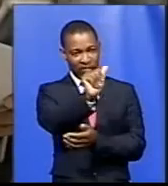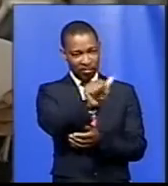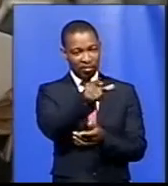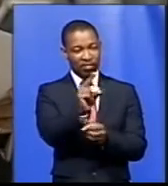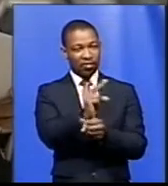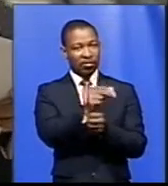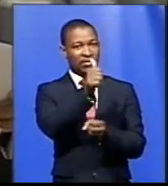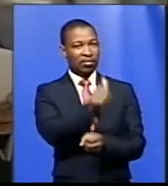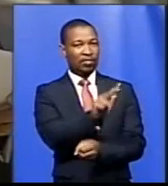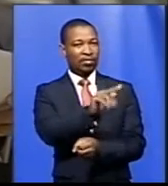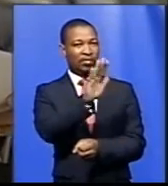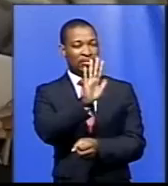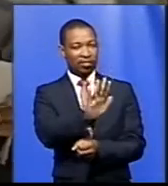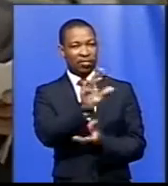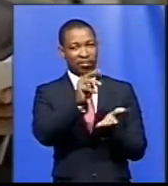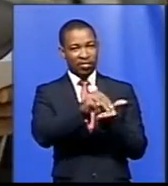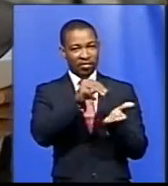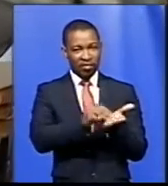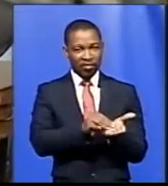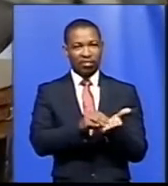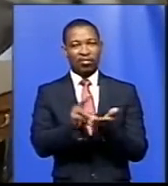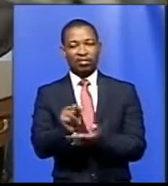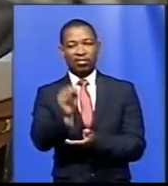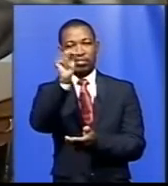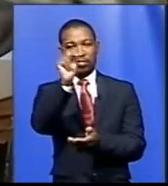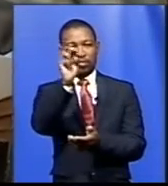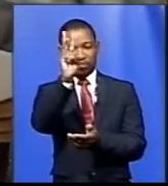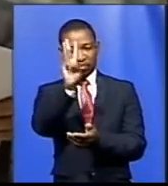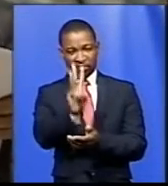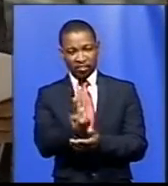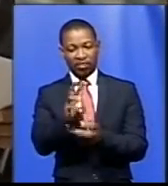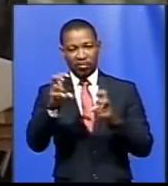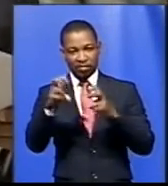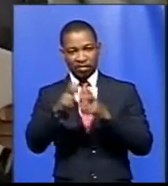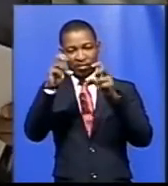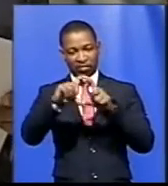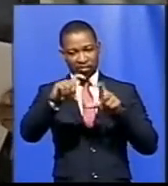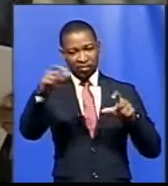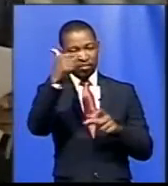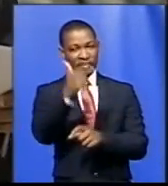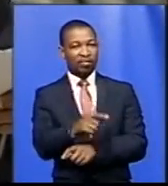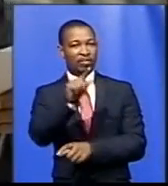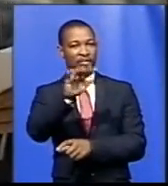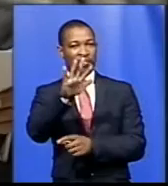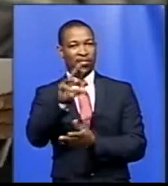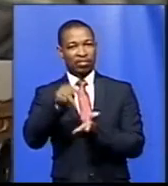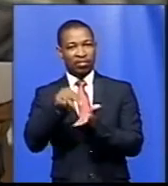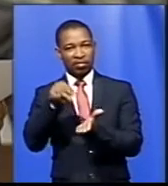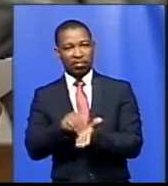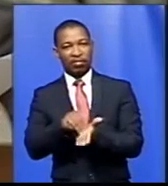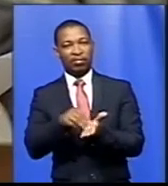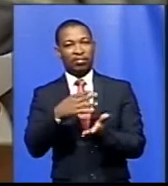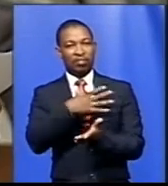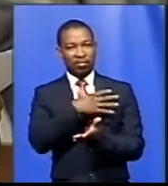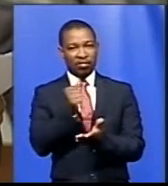135 million, the Northwest Electricity Transmission Grid at 225 million, and